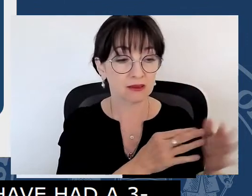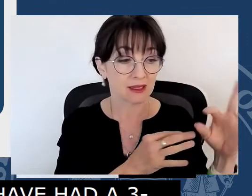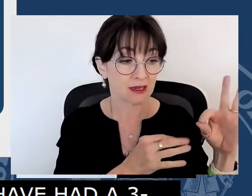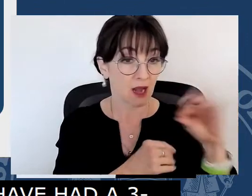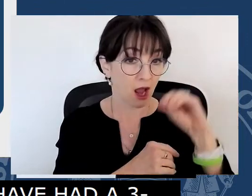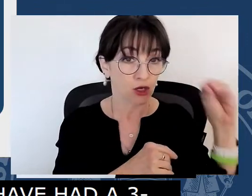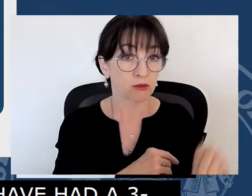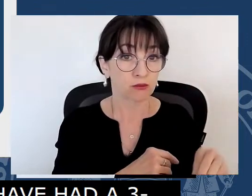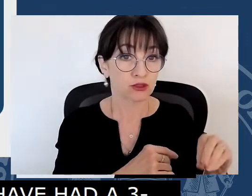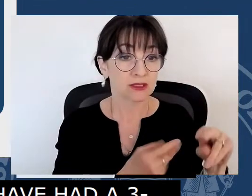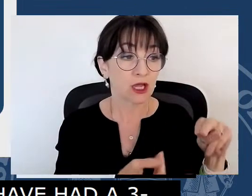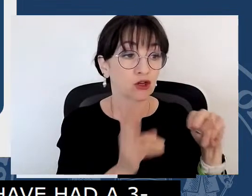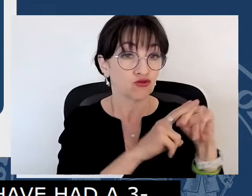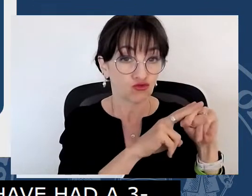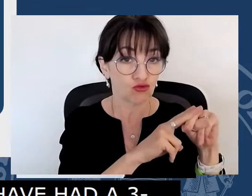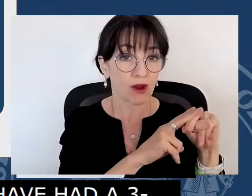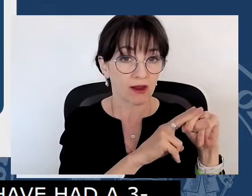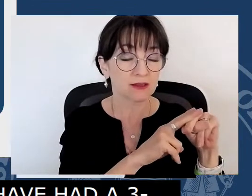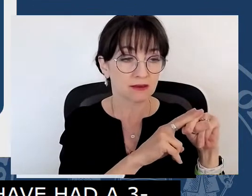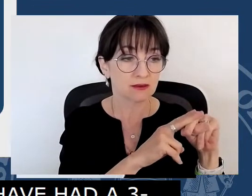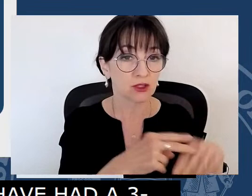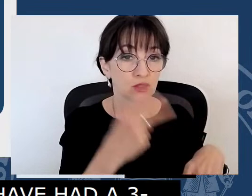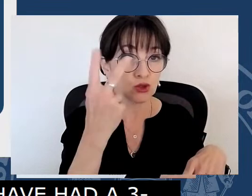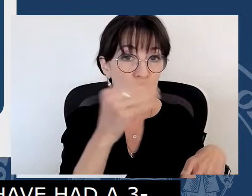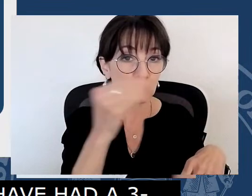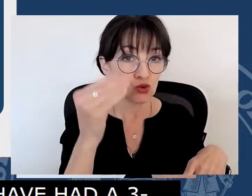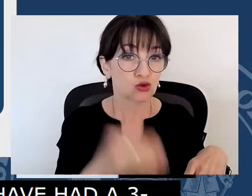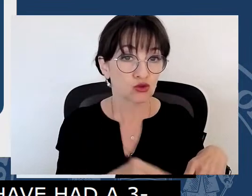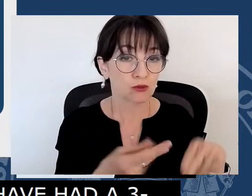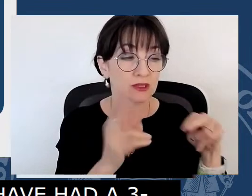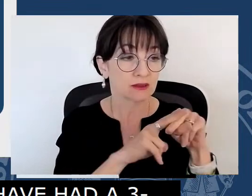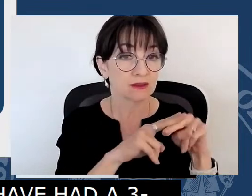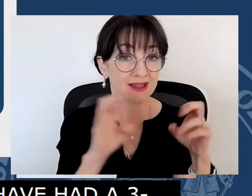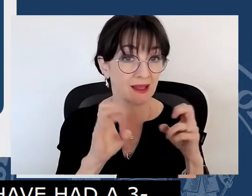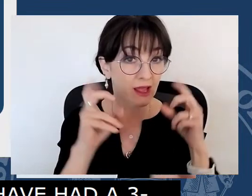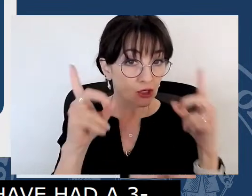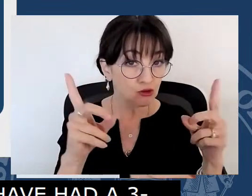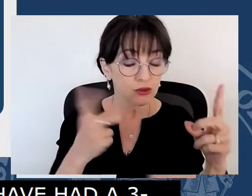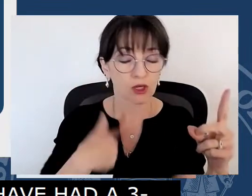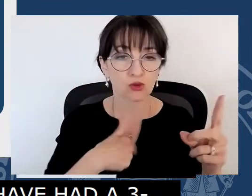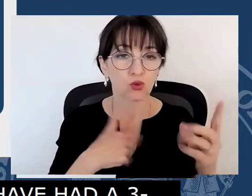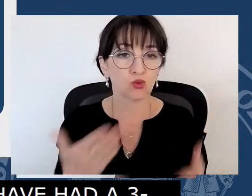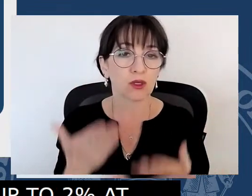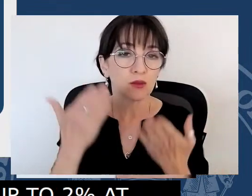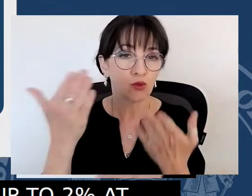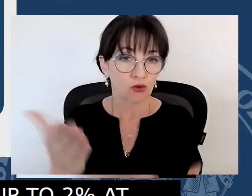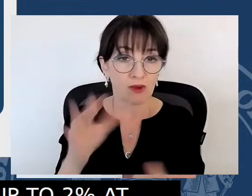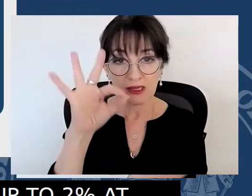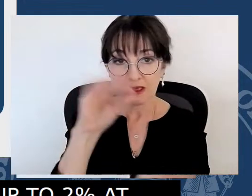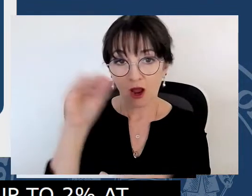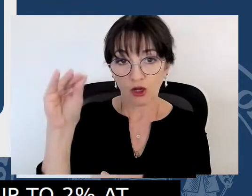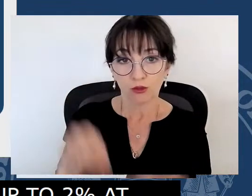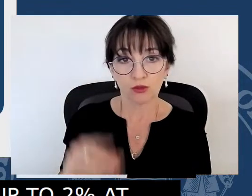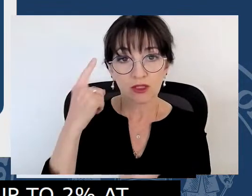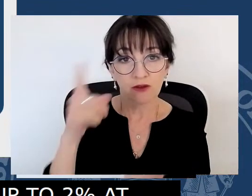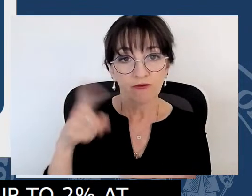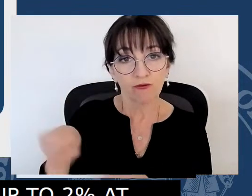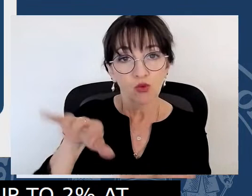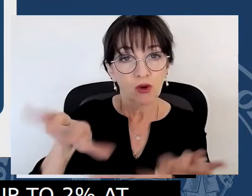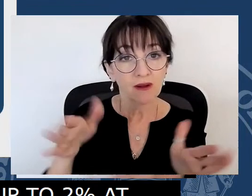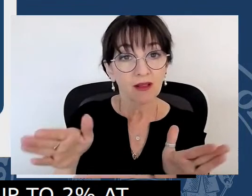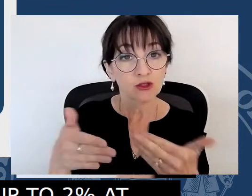and up to 2% at the higher end. In education, our proposal includes a 9% raise for classroom